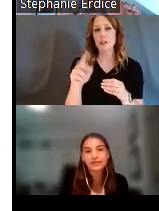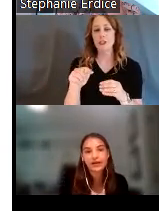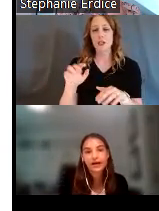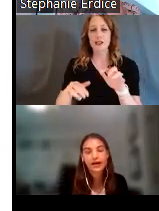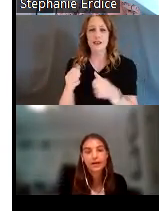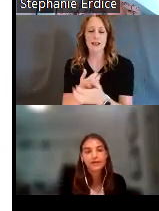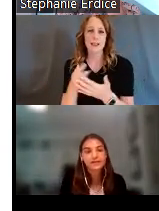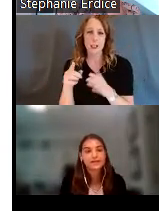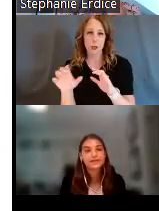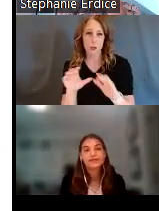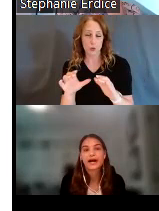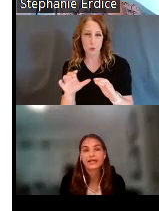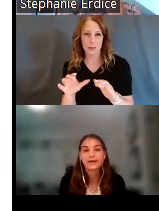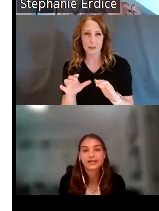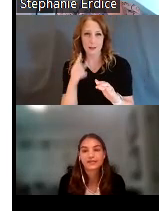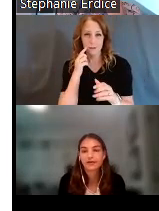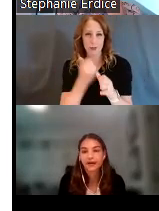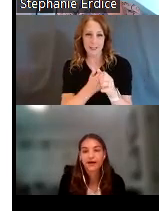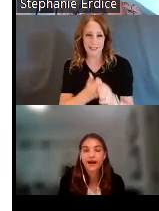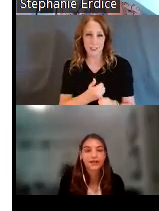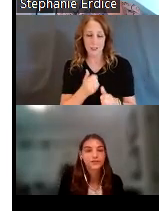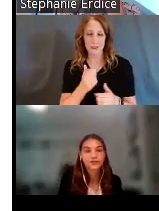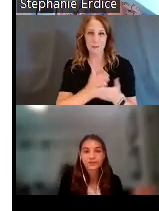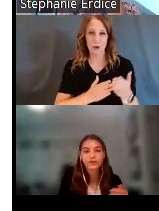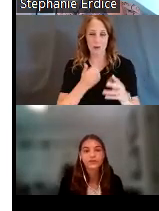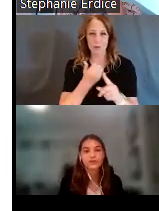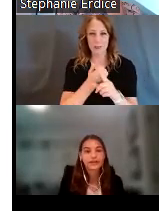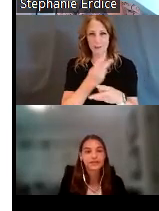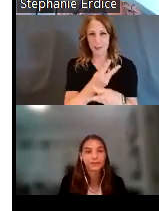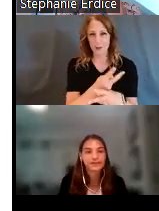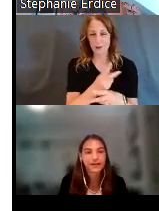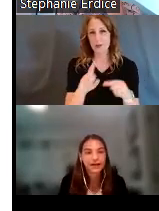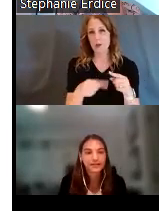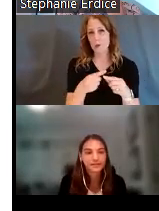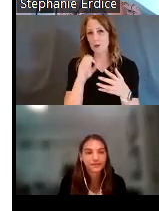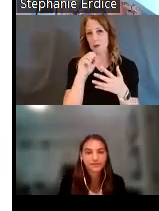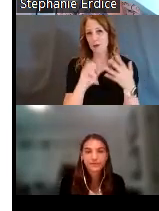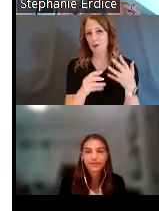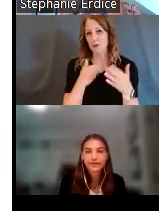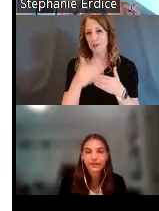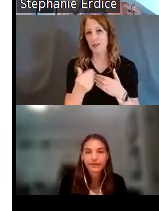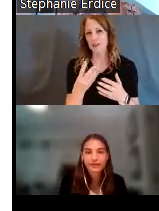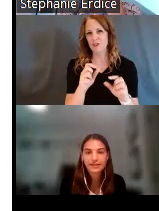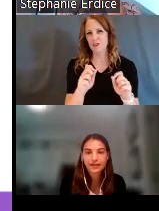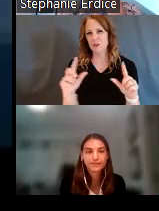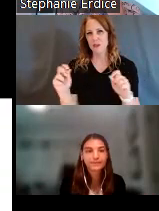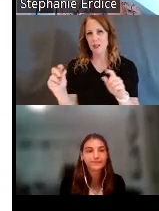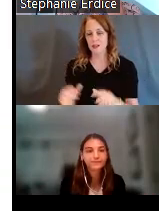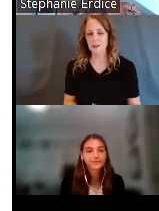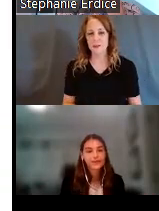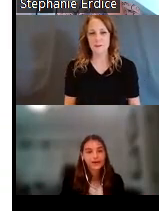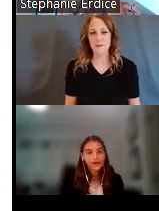of these different aspects of self-care as we go through the next couple of slides. Next